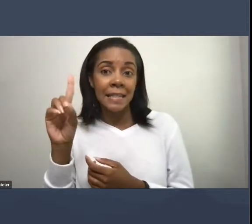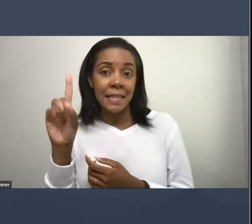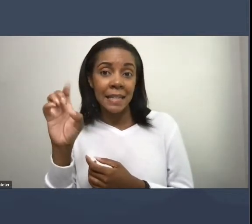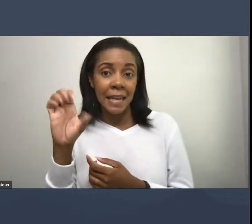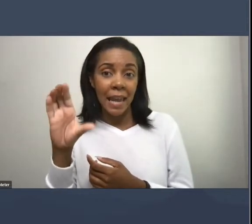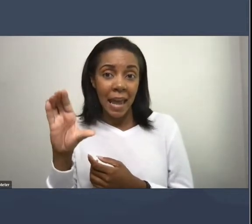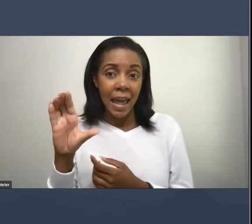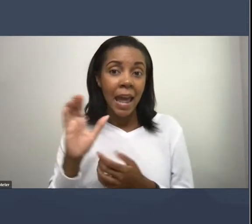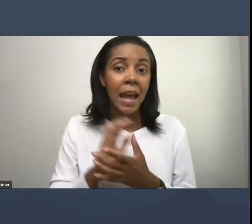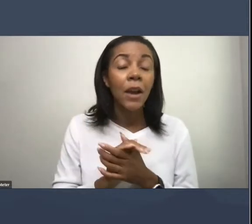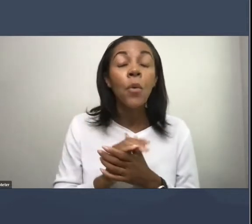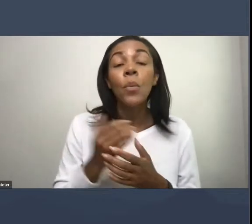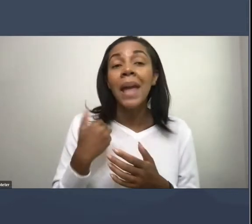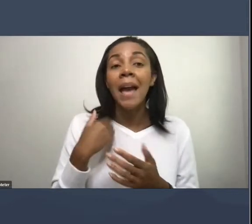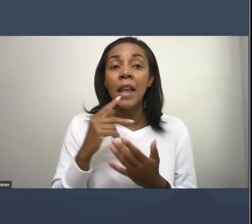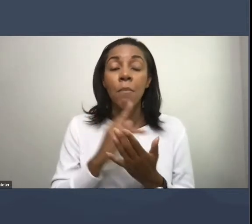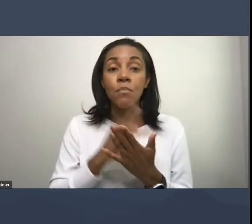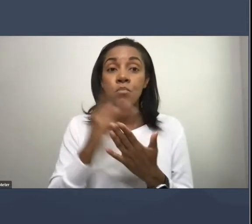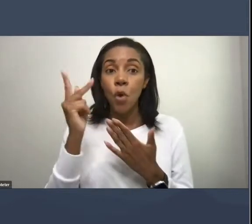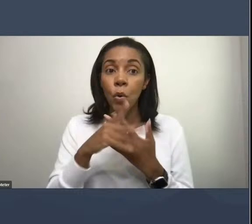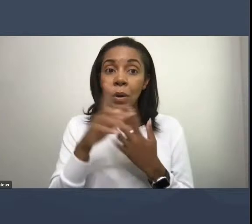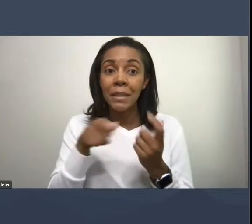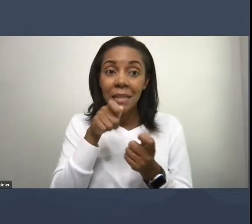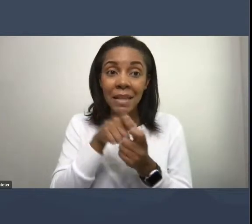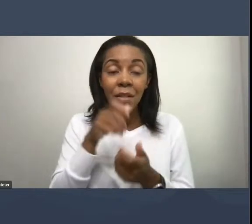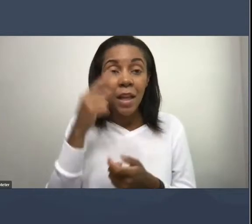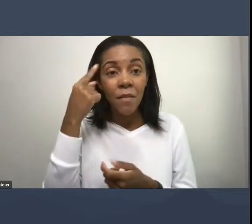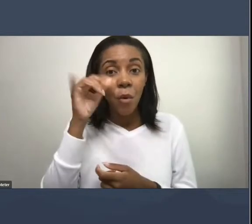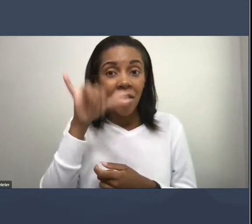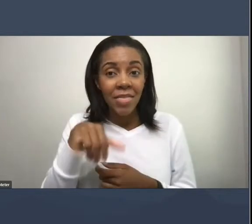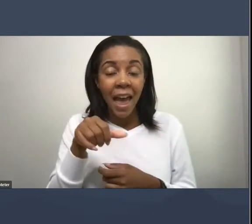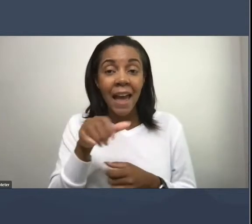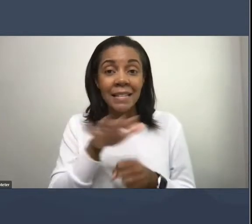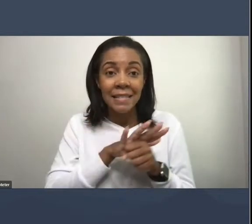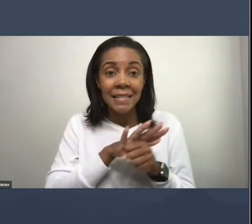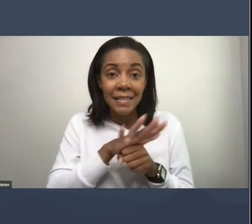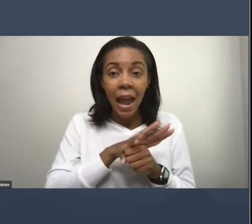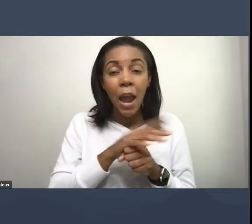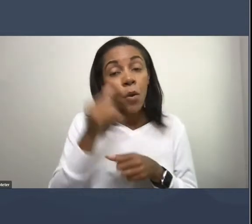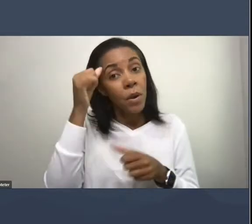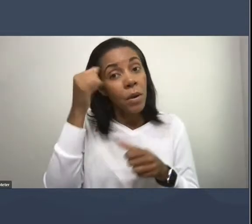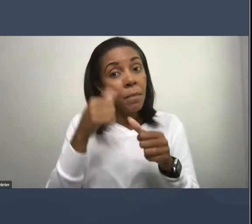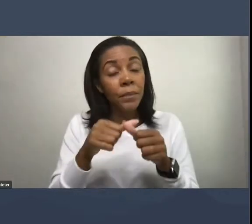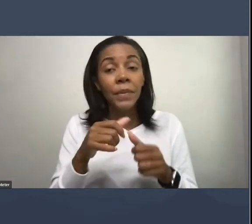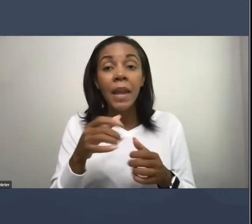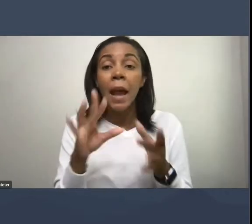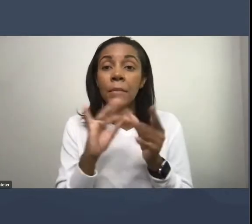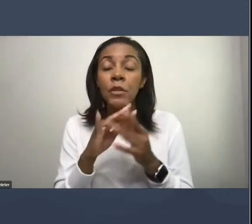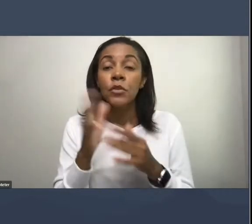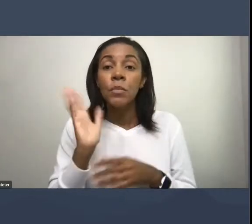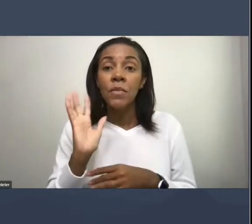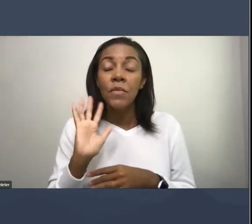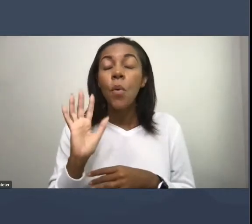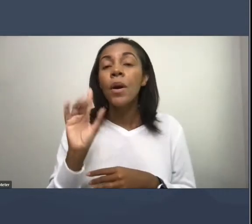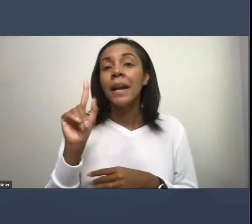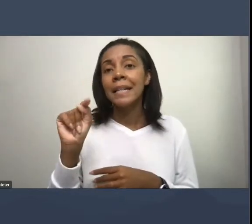division remediation program specifically for that site. Now remember, I mentioned earlier that the TDEC Commissioner's Order has a long